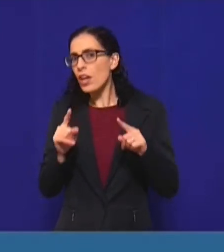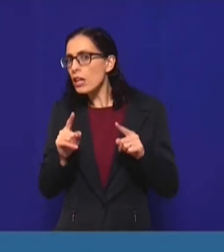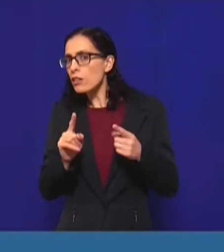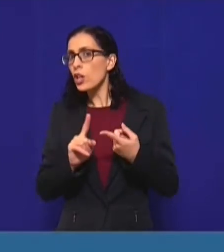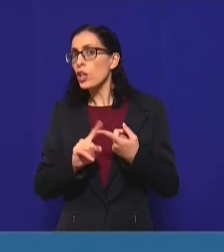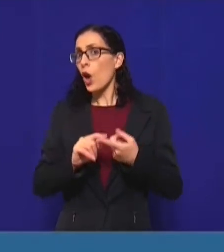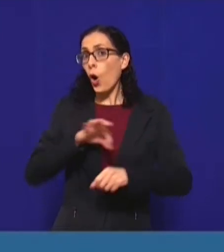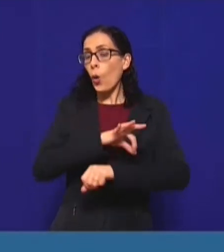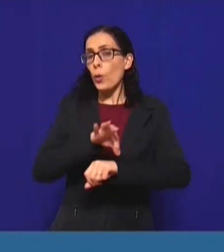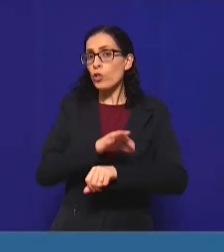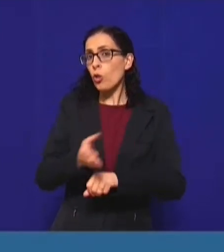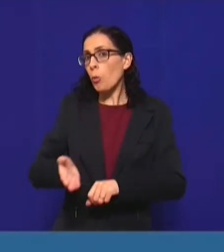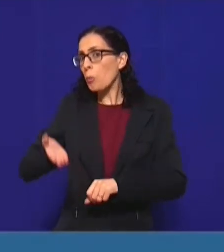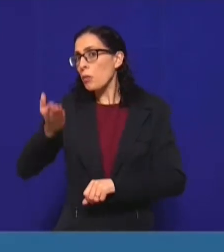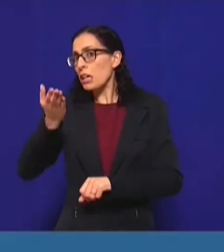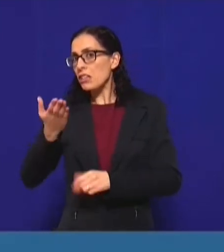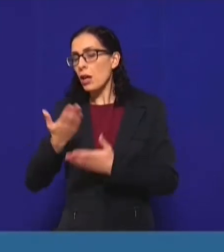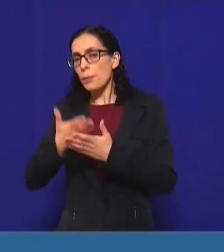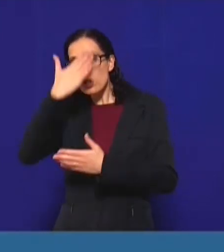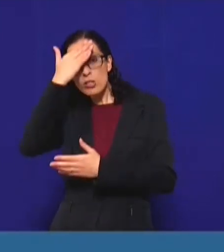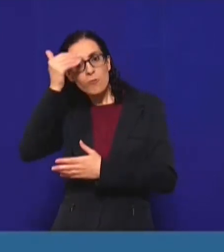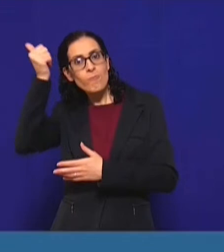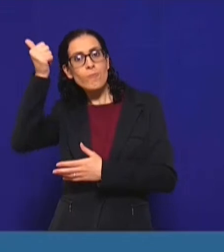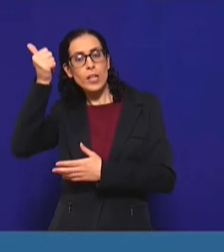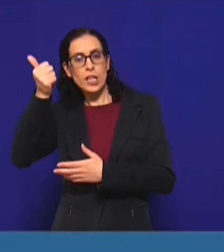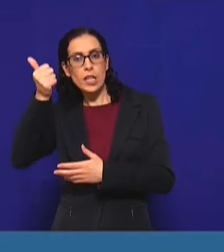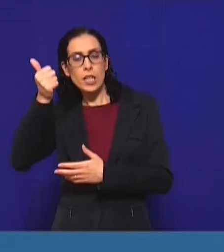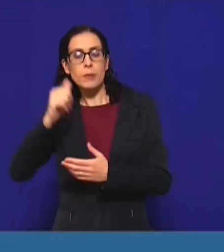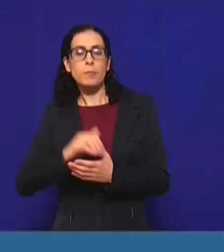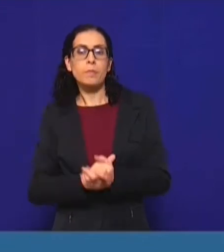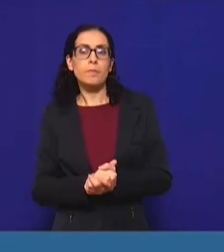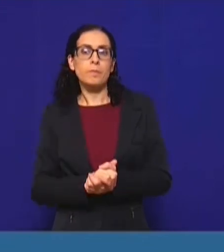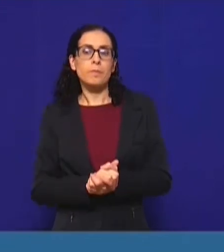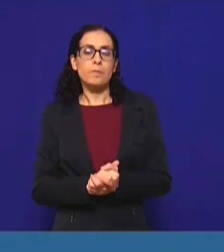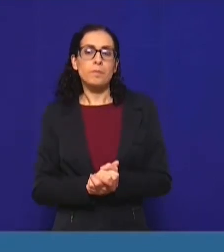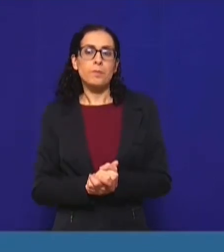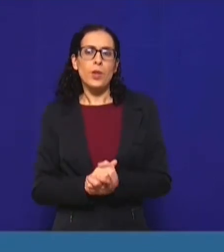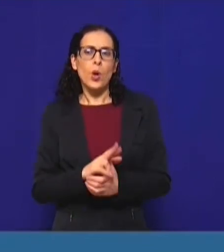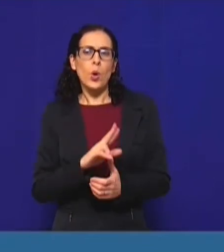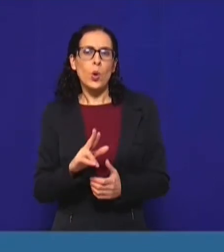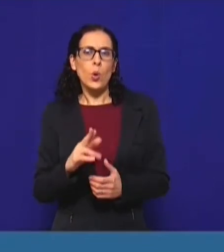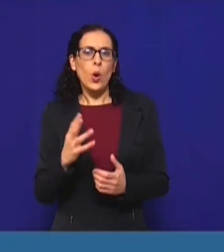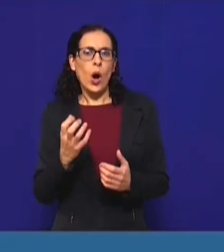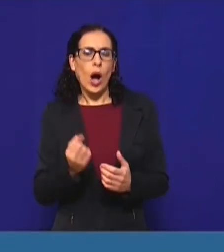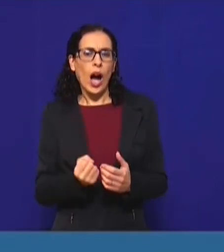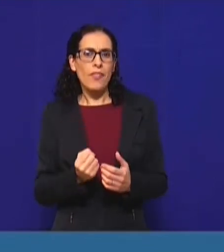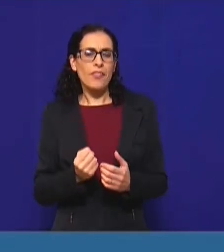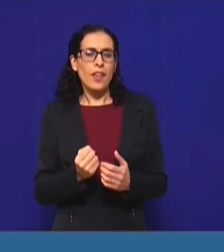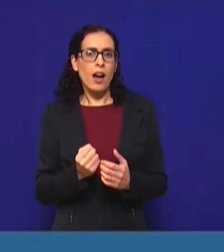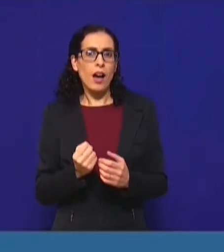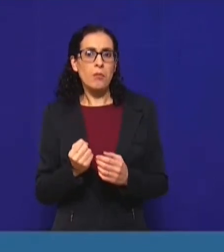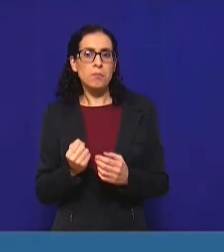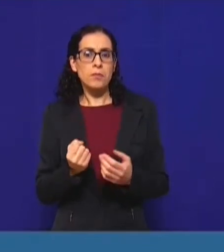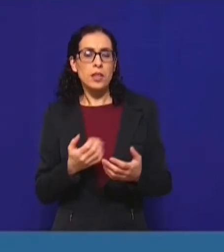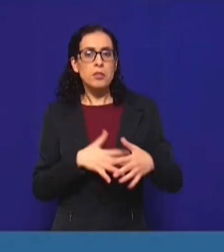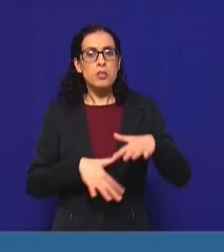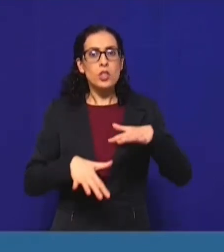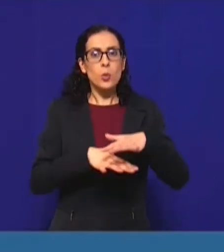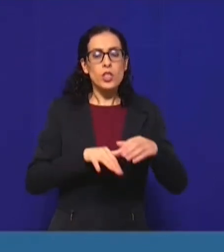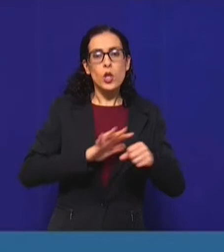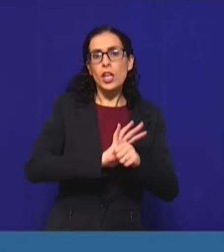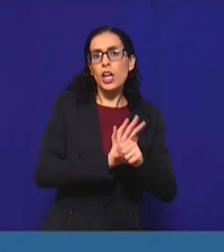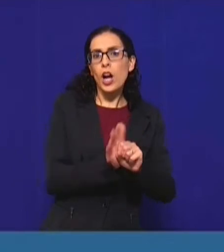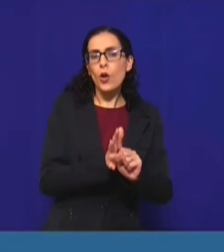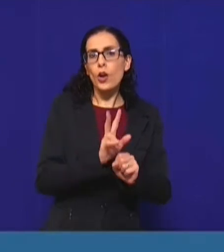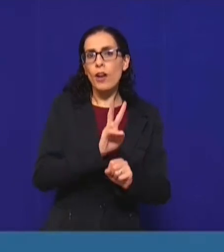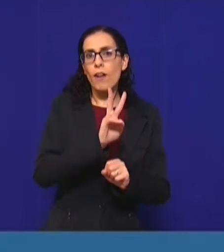fit-tul mill-COVID li għandna magħna ilu samana f'sena. U għandna każijiet ta' varjanti oħrajn bħal fost oħrajn ta' South